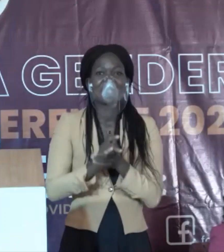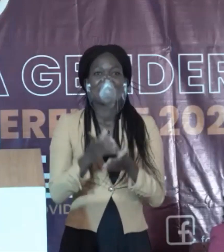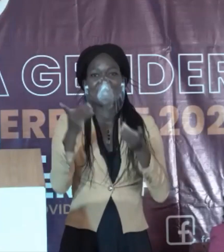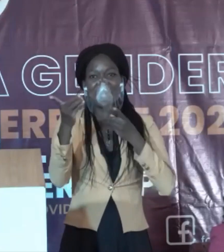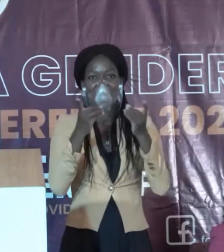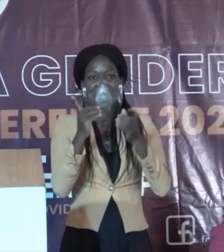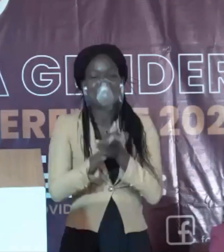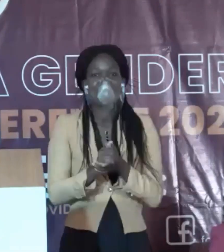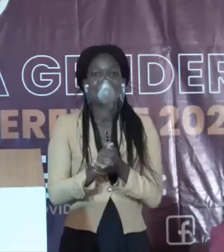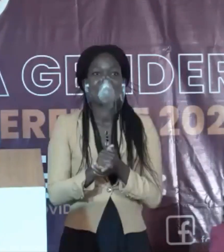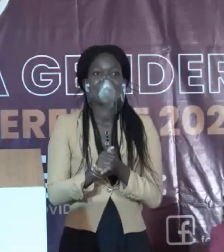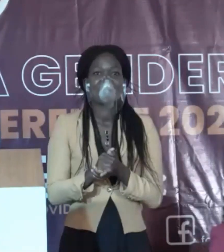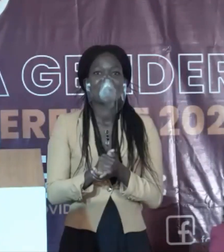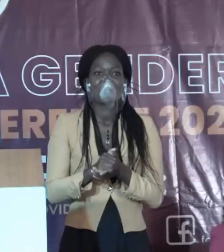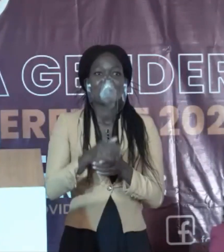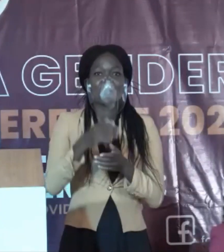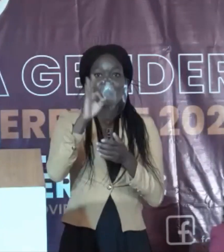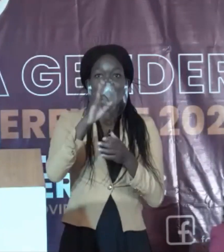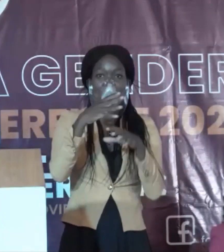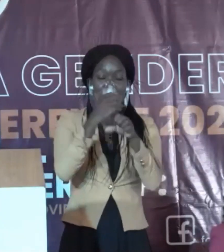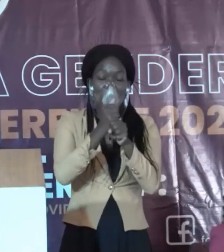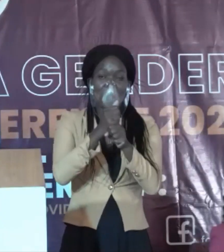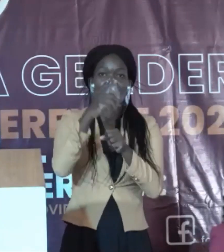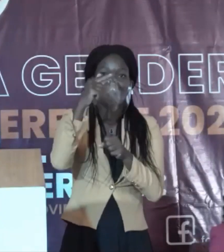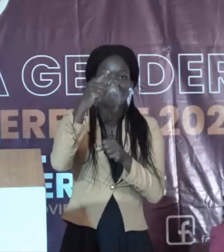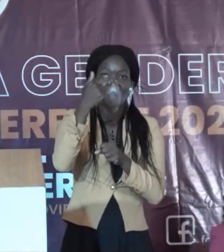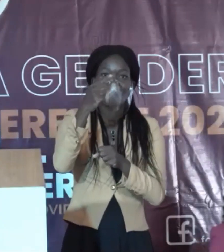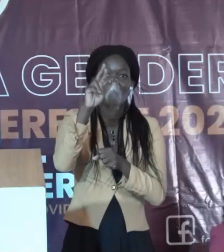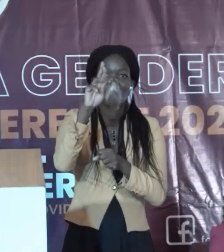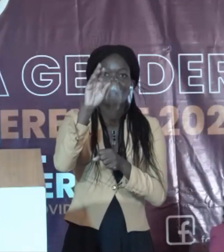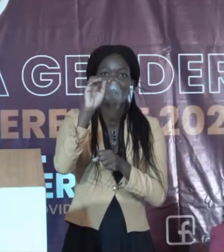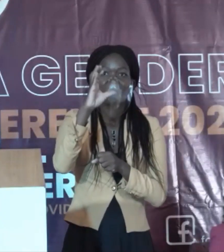Ms. Jeanette Wiginans, apologies for the name,